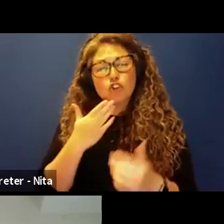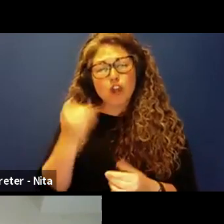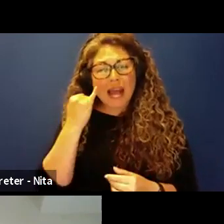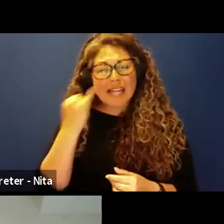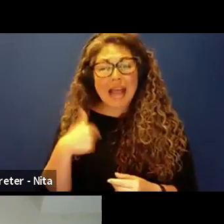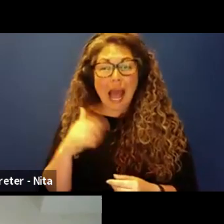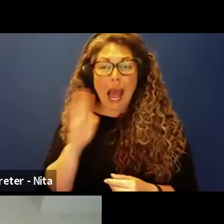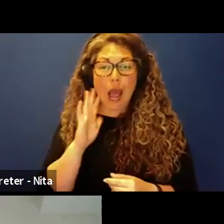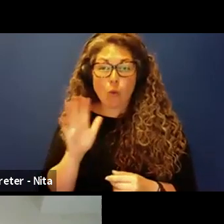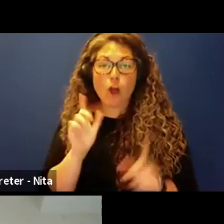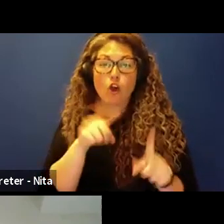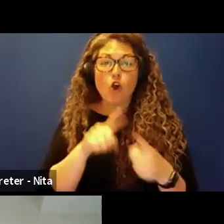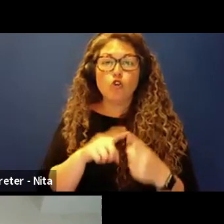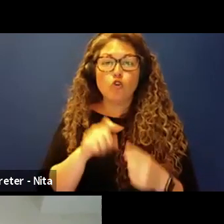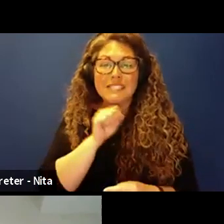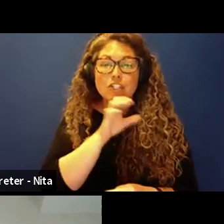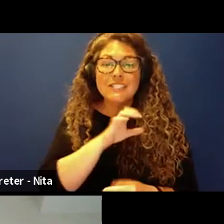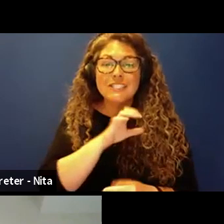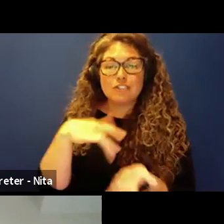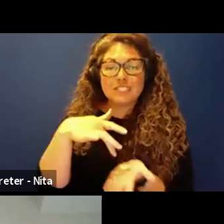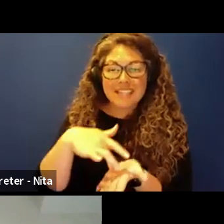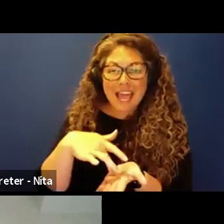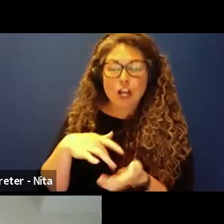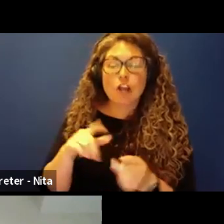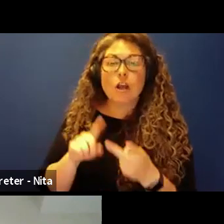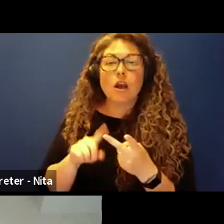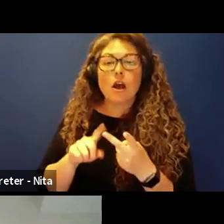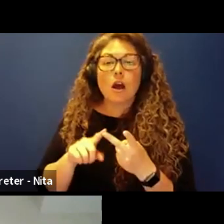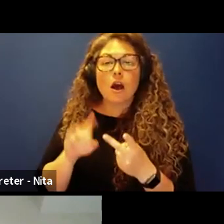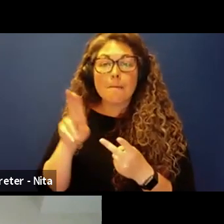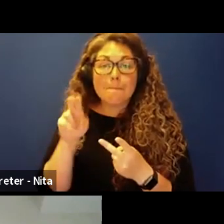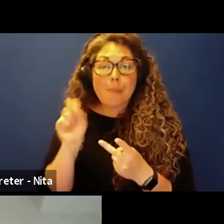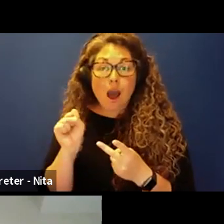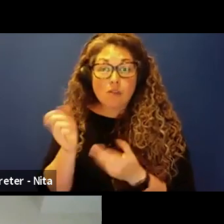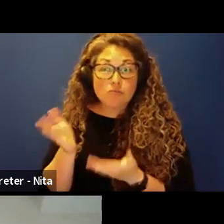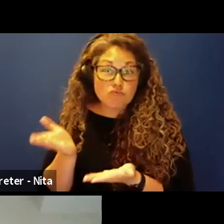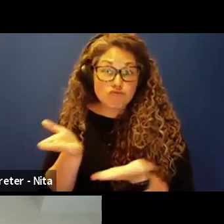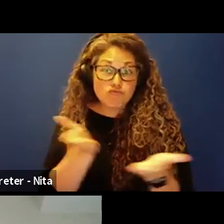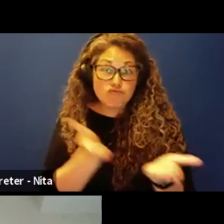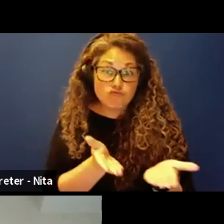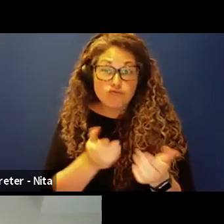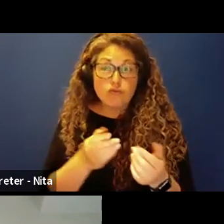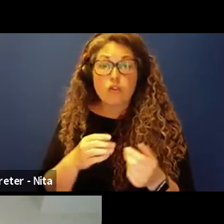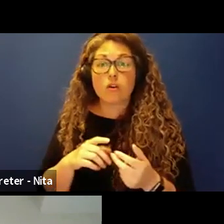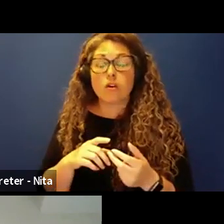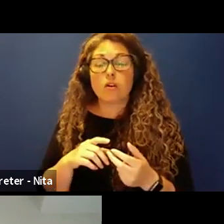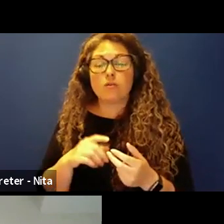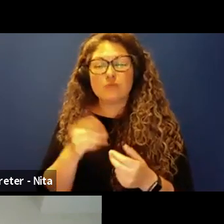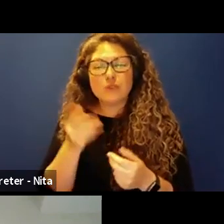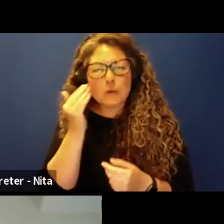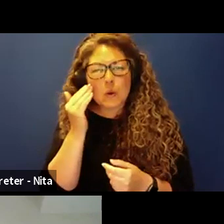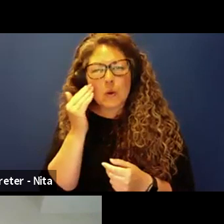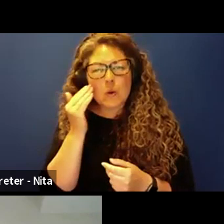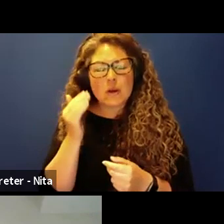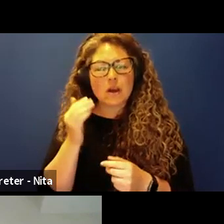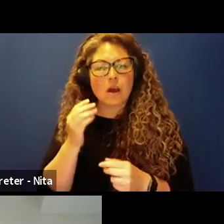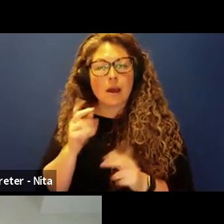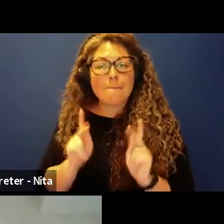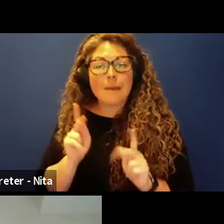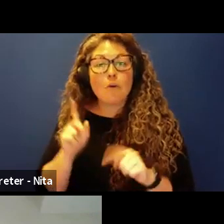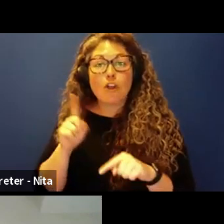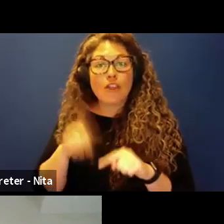senior centers, try to get buses for them, or as far as like the detention centers, or just people who aren't able